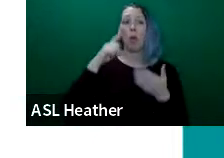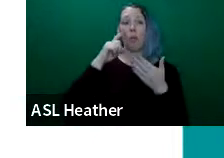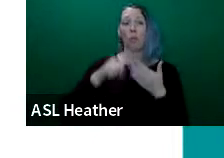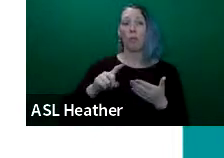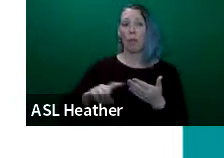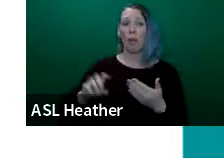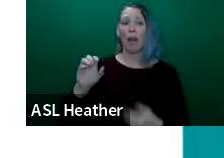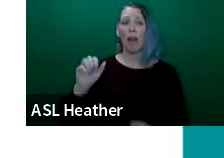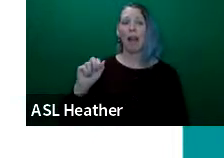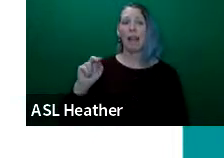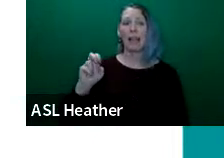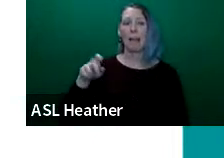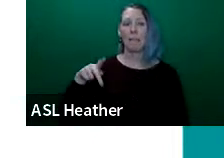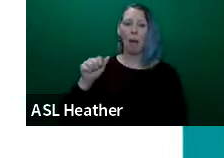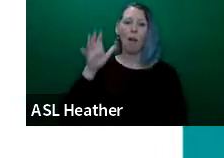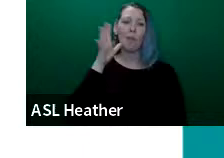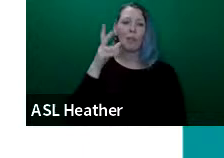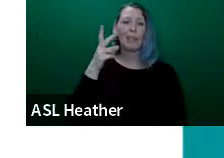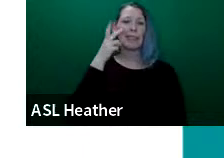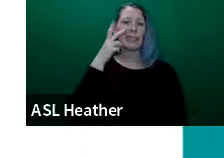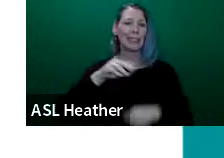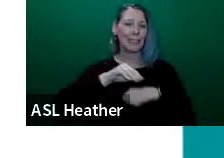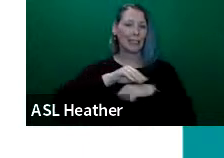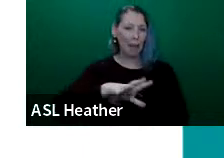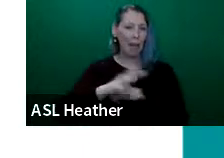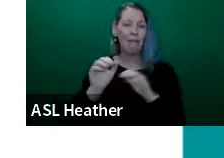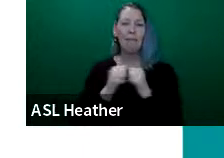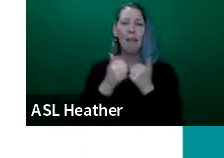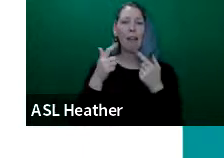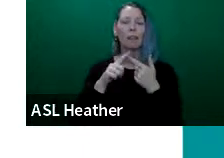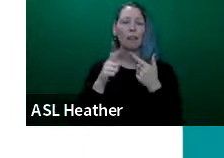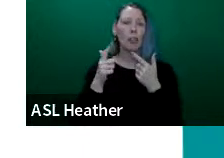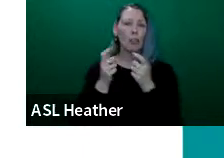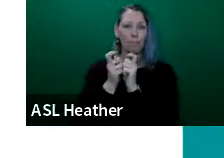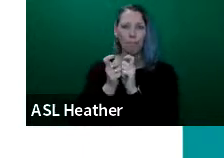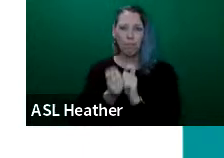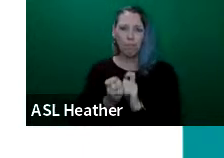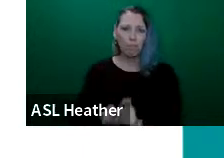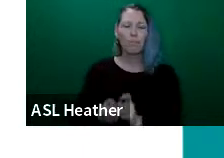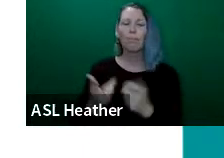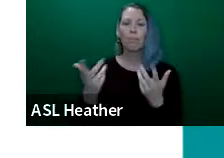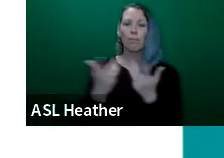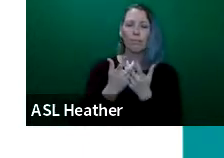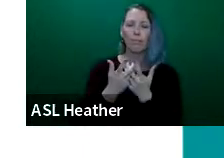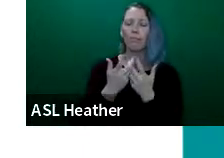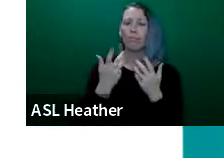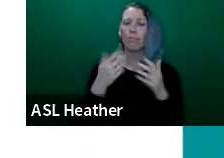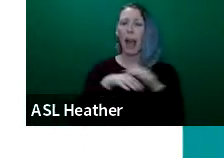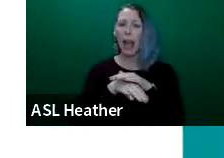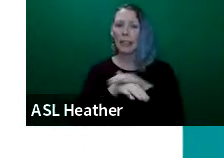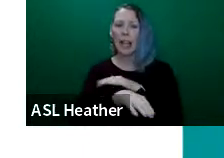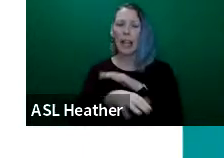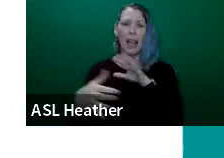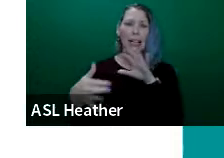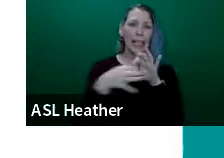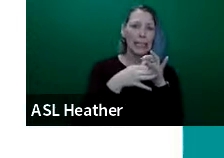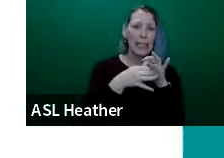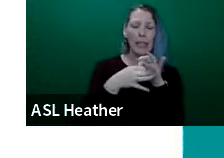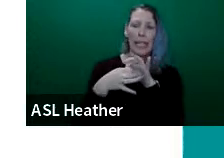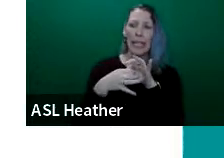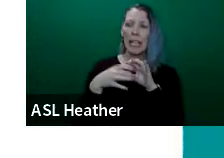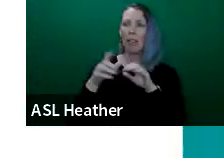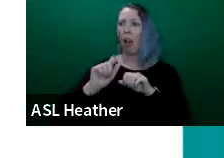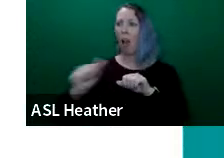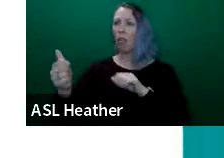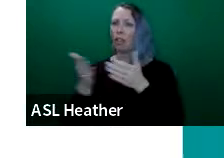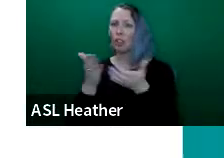and opportunities and understand how we can optimize and refine that design, looking at both access and connectivity with existing services, both